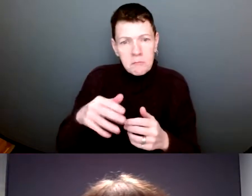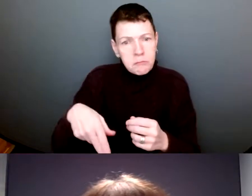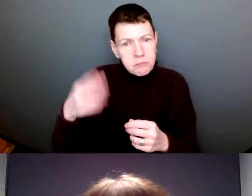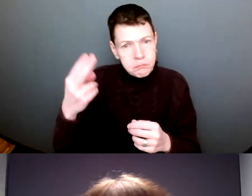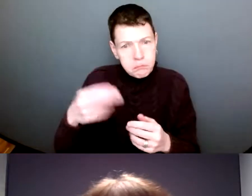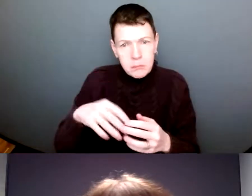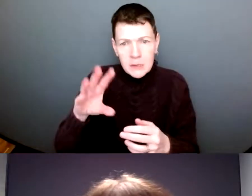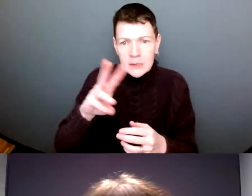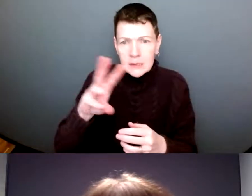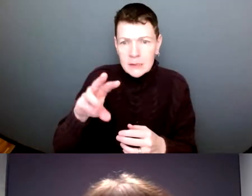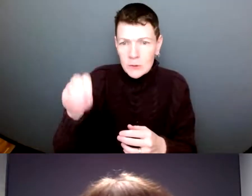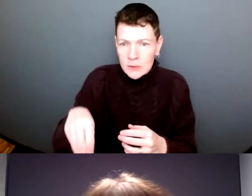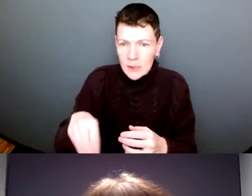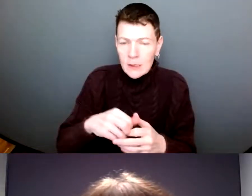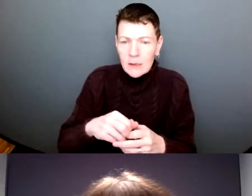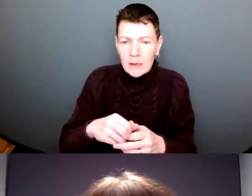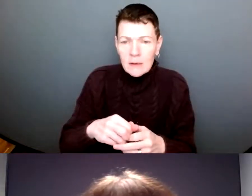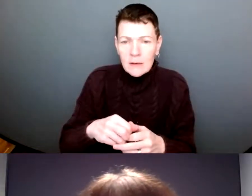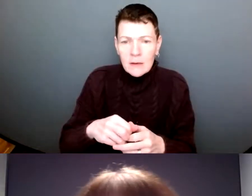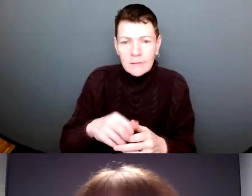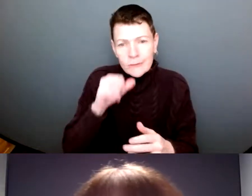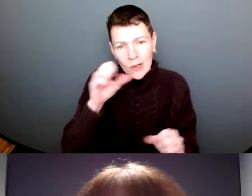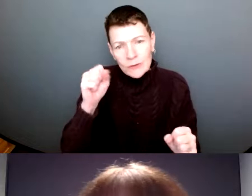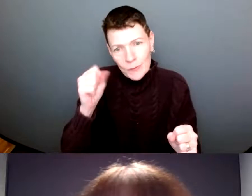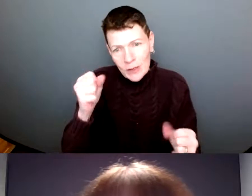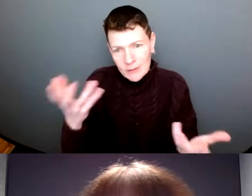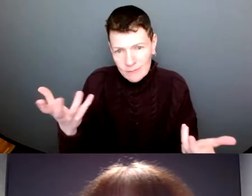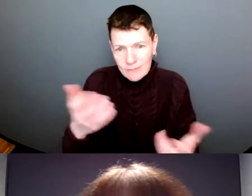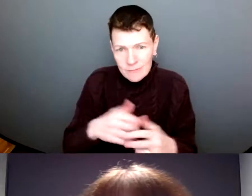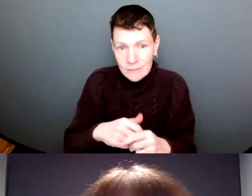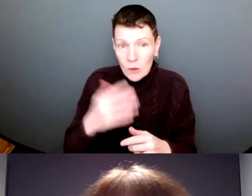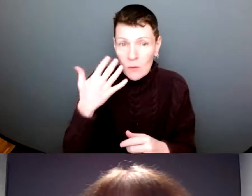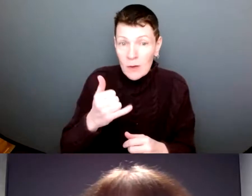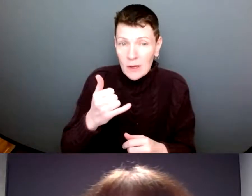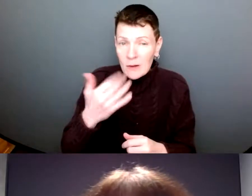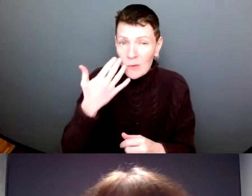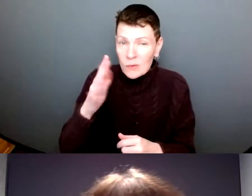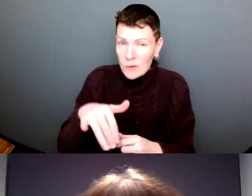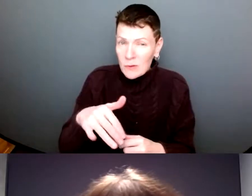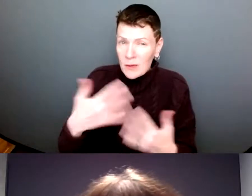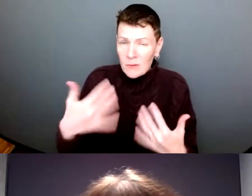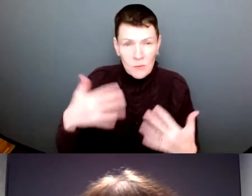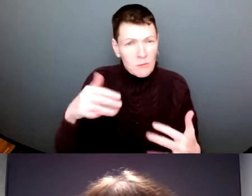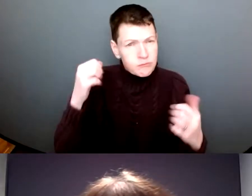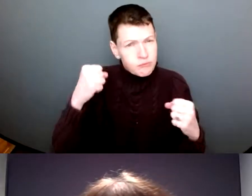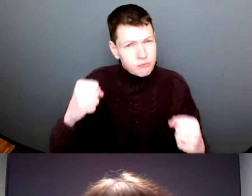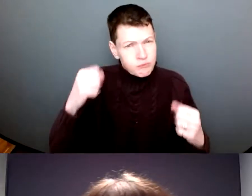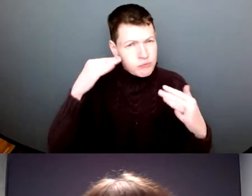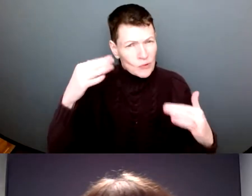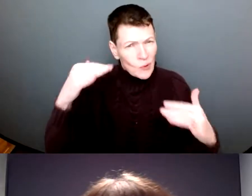at 66%, probably no surprise, because we do know that there are high noise levels